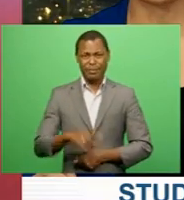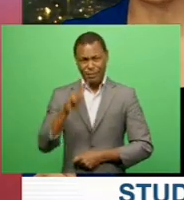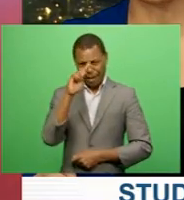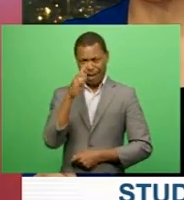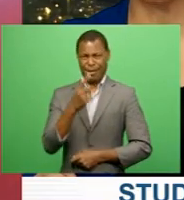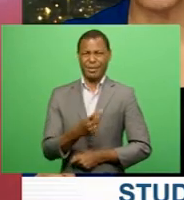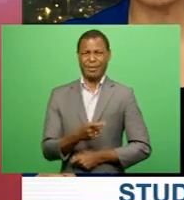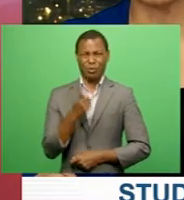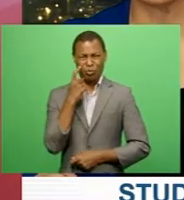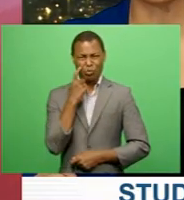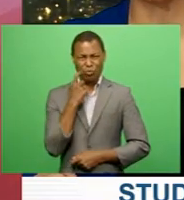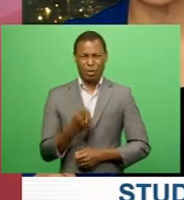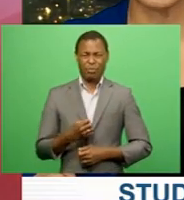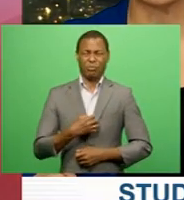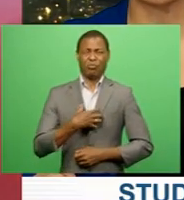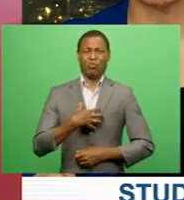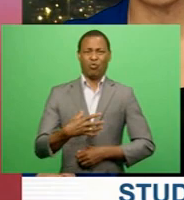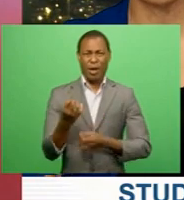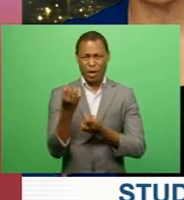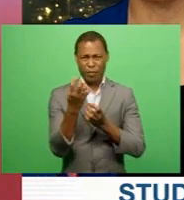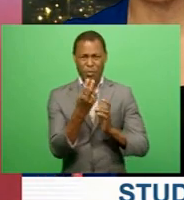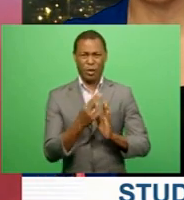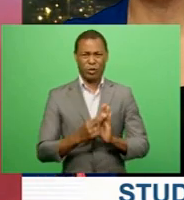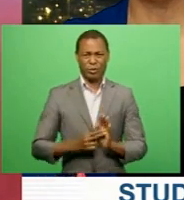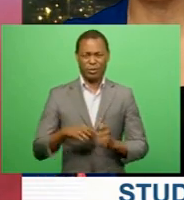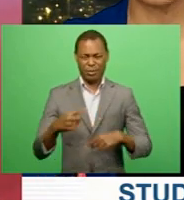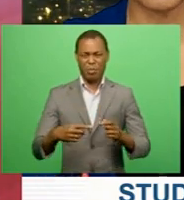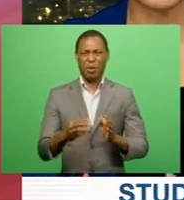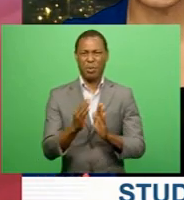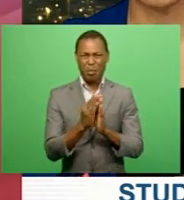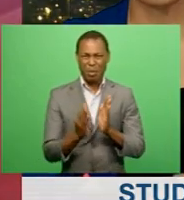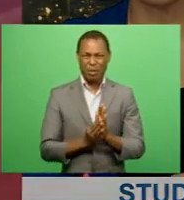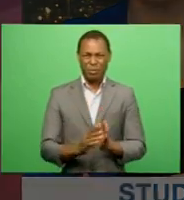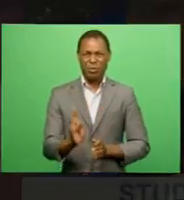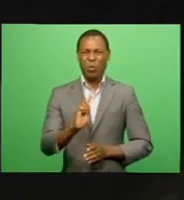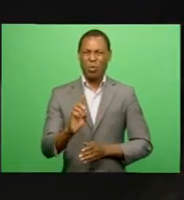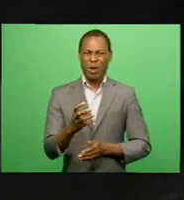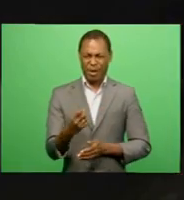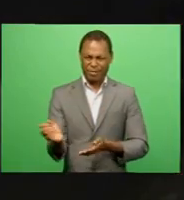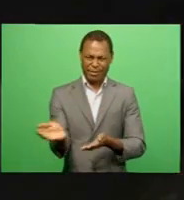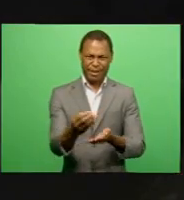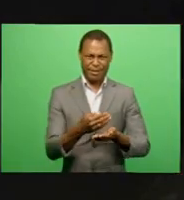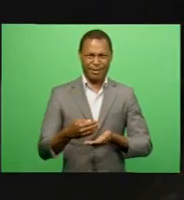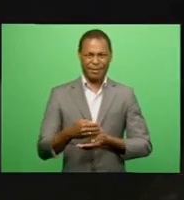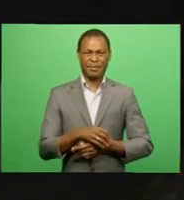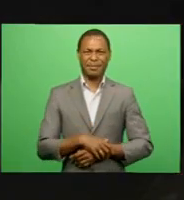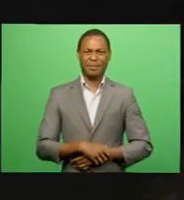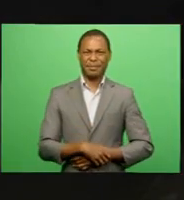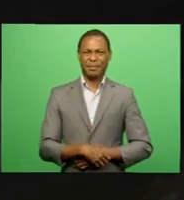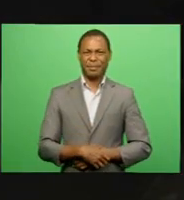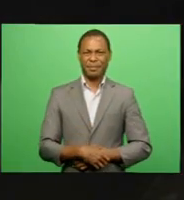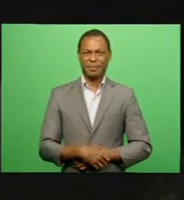you tried to get more information regarding the bill. What have you been able to gather so far?